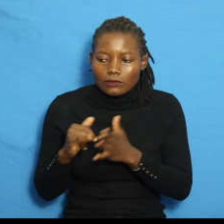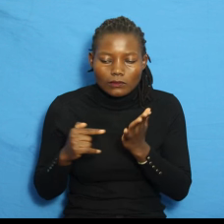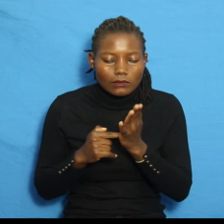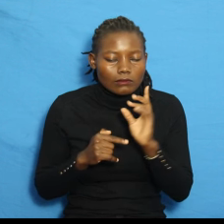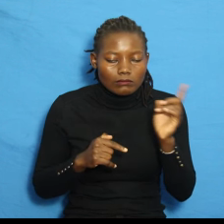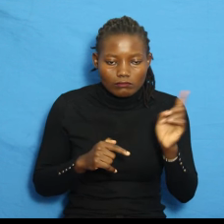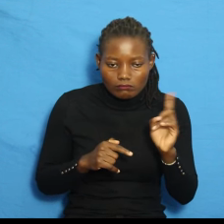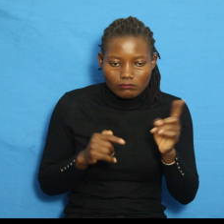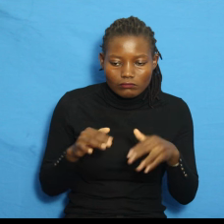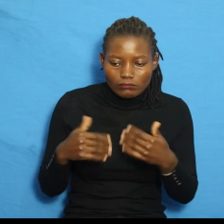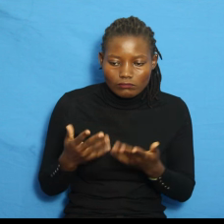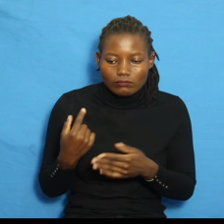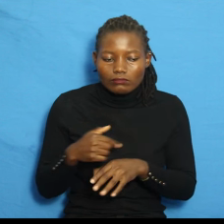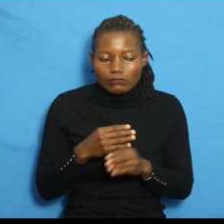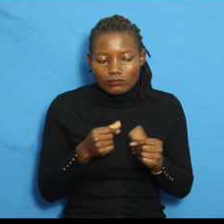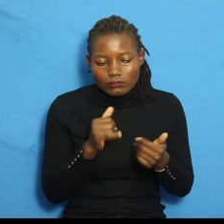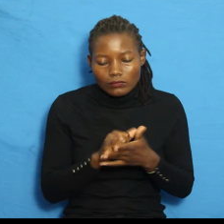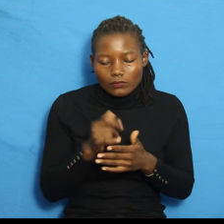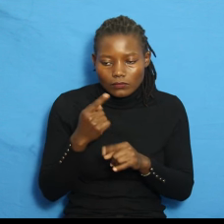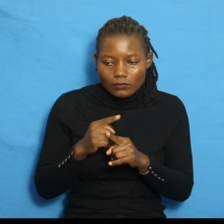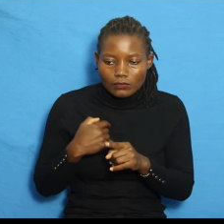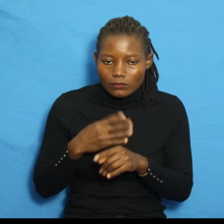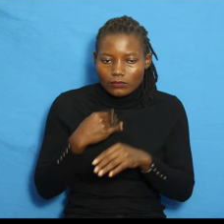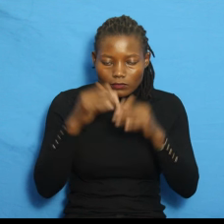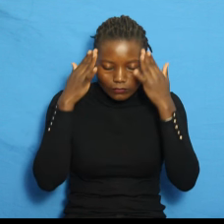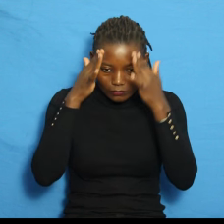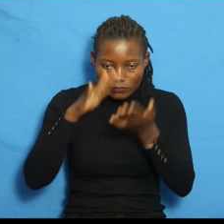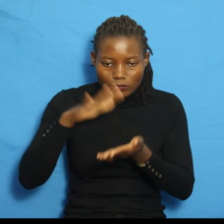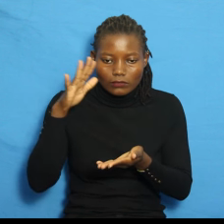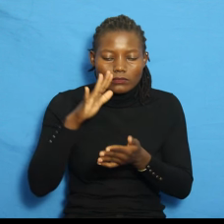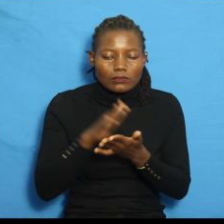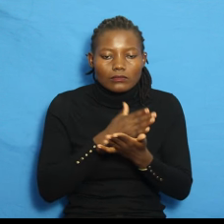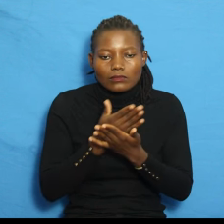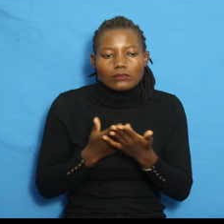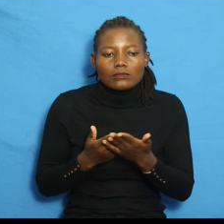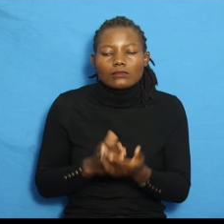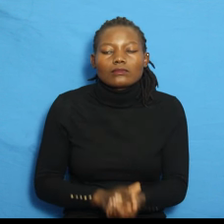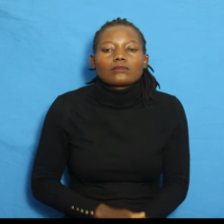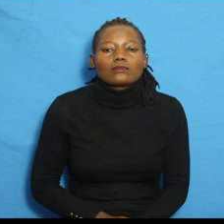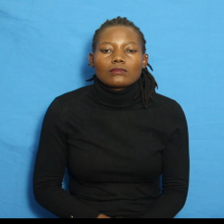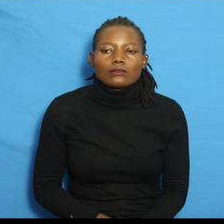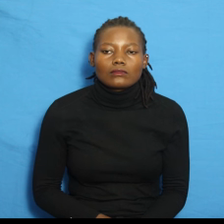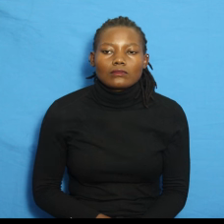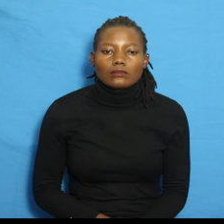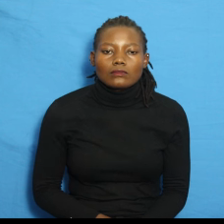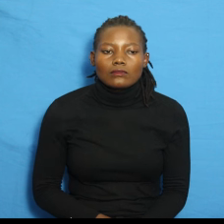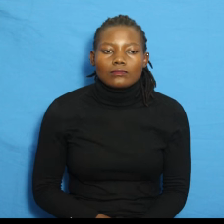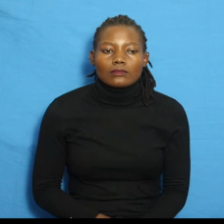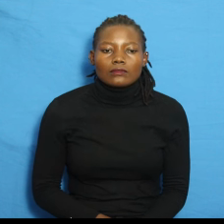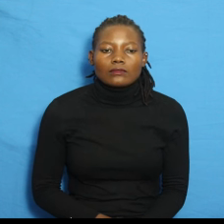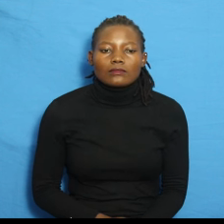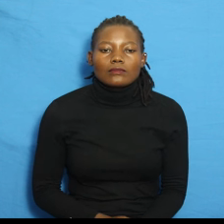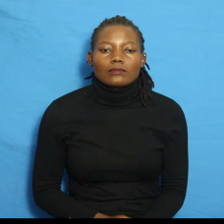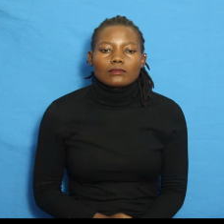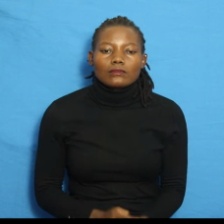to focus more. I will not go into the technicalities of how we resolve those ones, but I want to focus more on now the